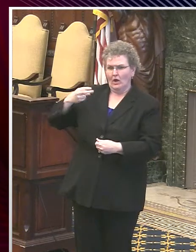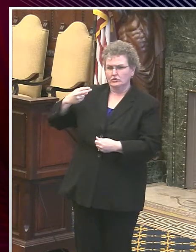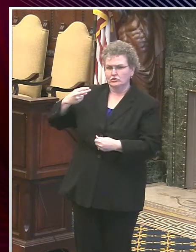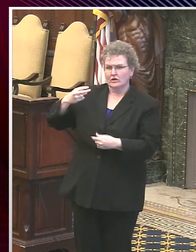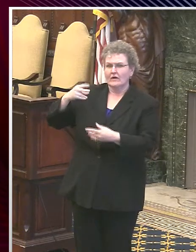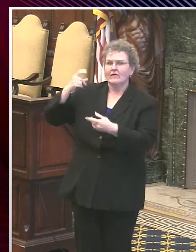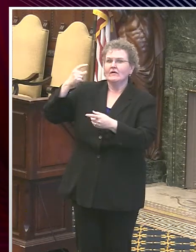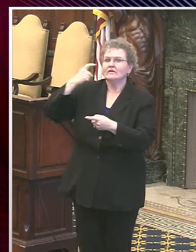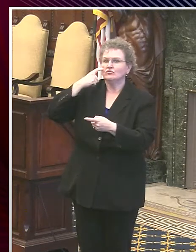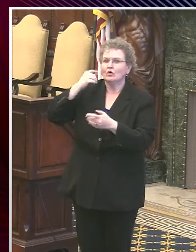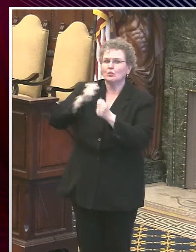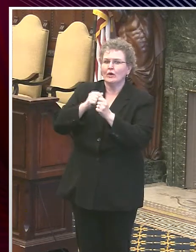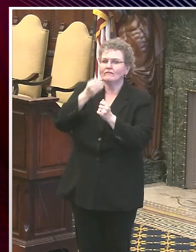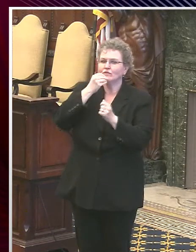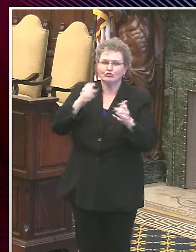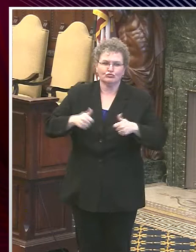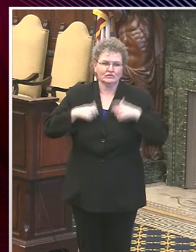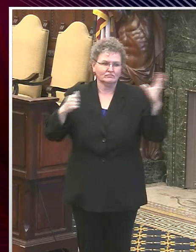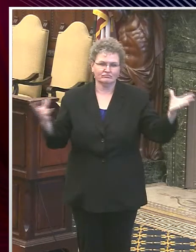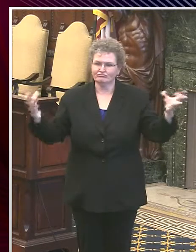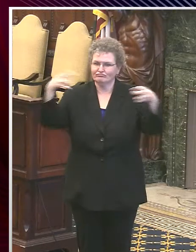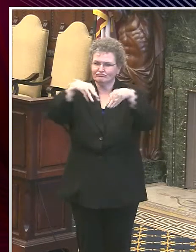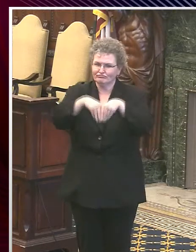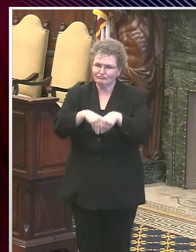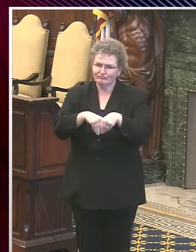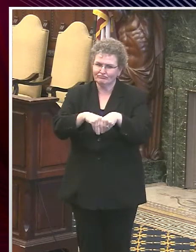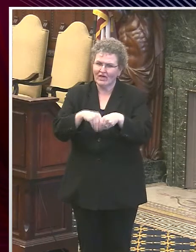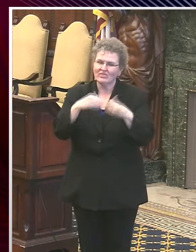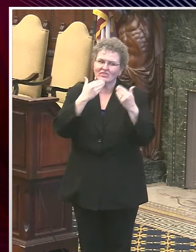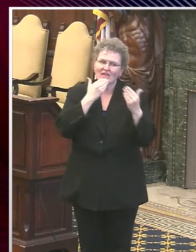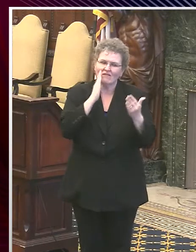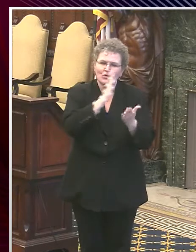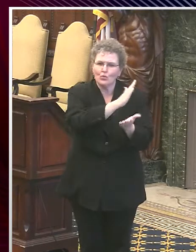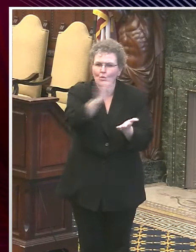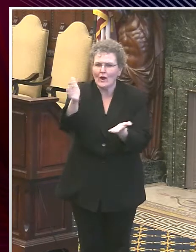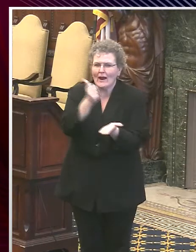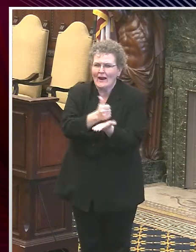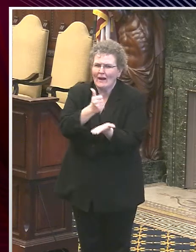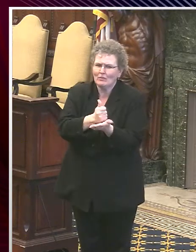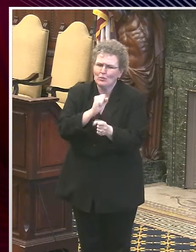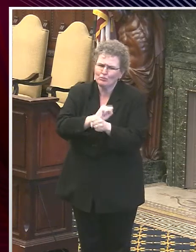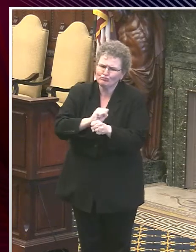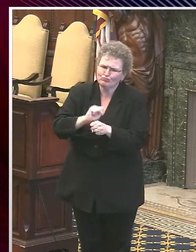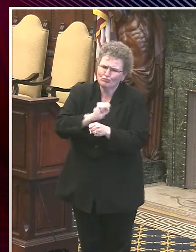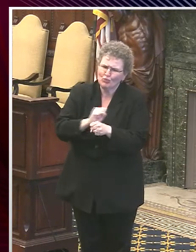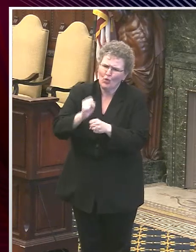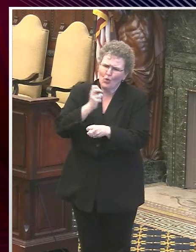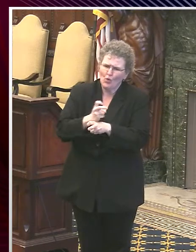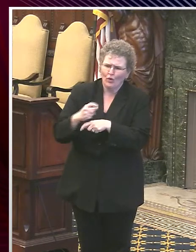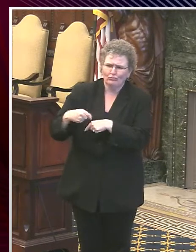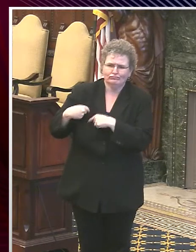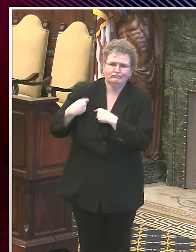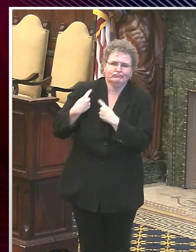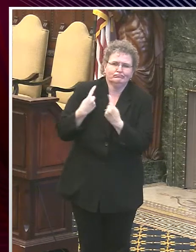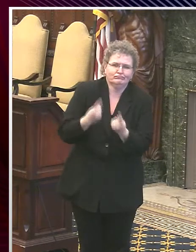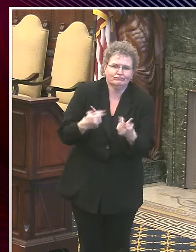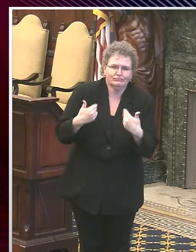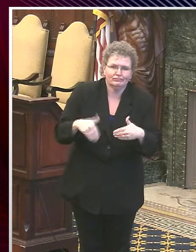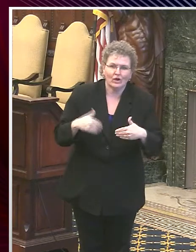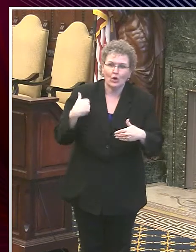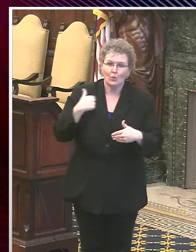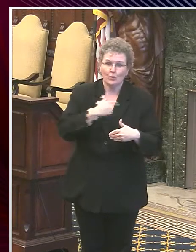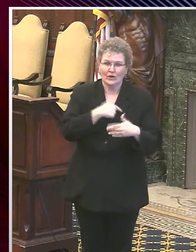and nutritious food. We want to thank these groups for their contribution and for their hard work. As we approach the one-year anniversary